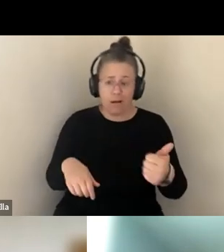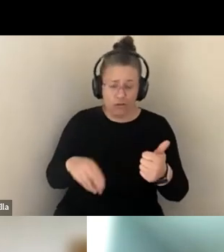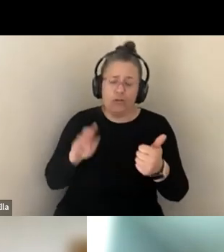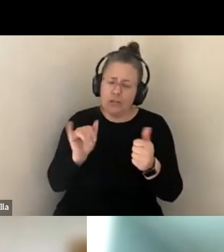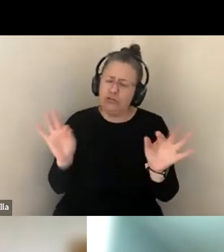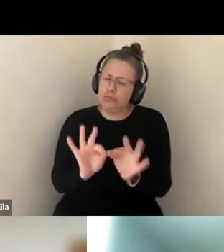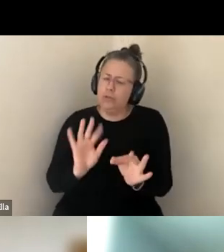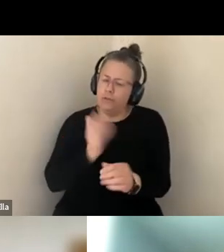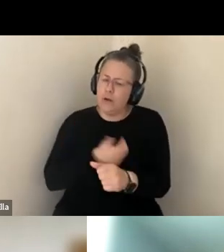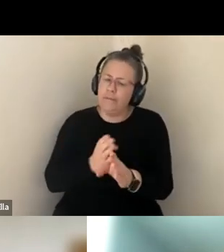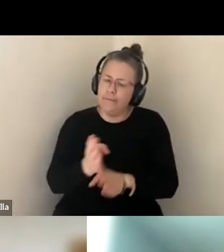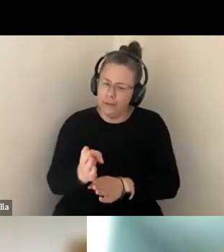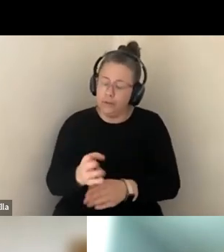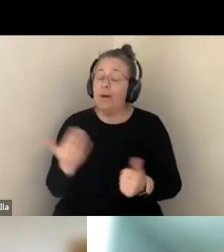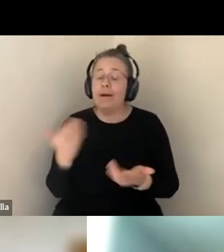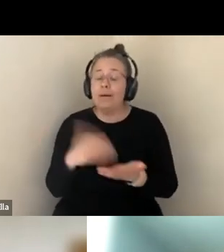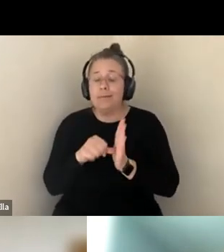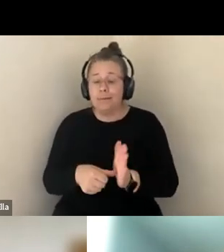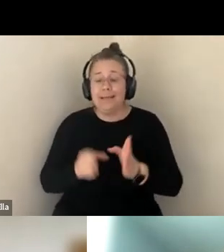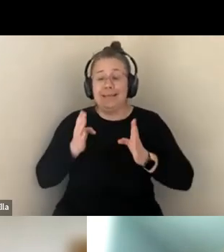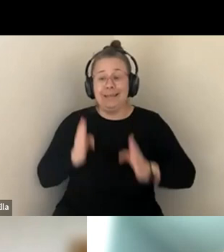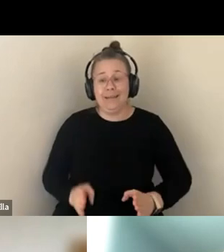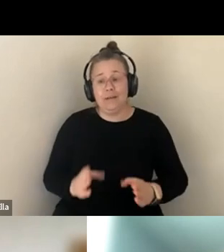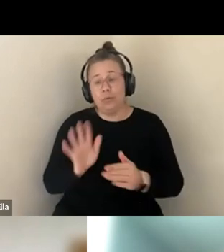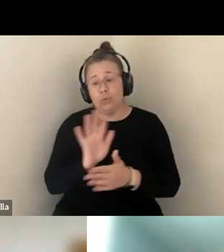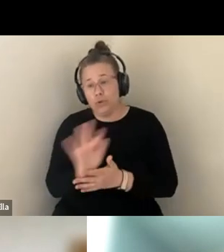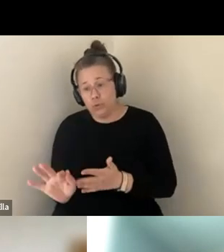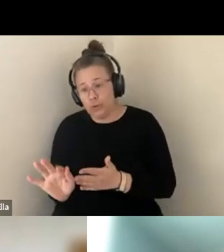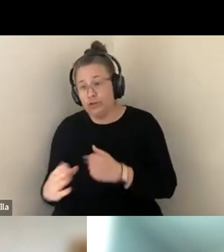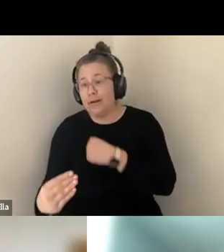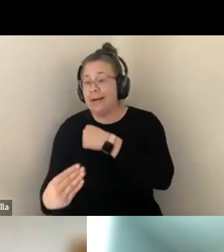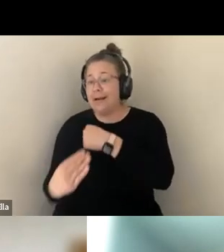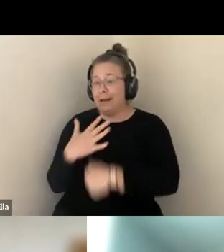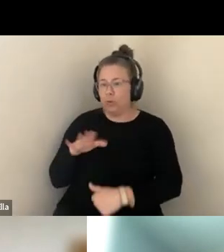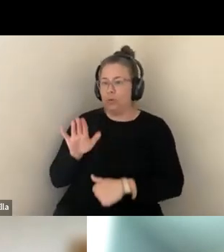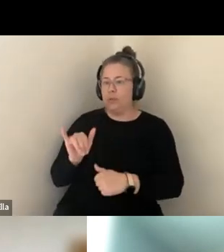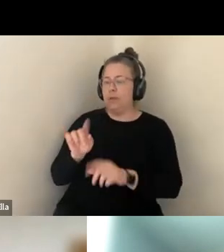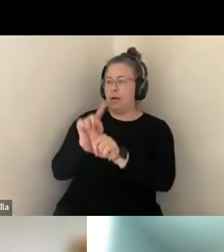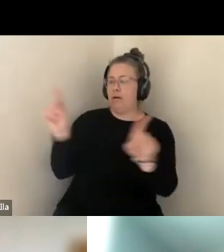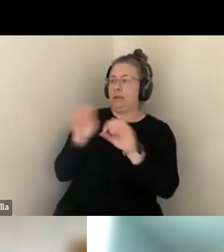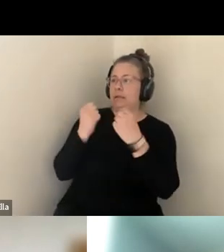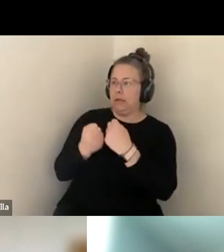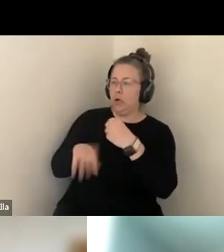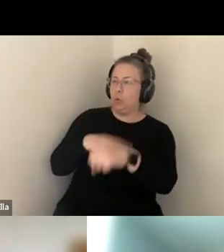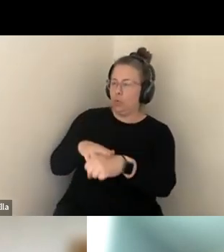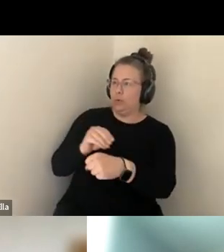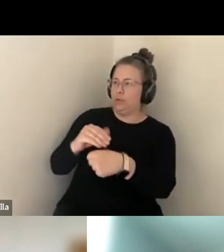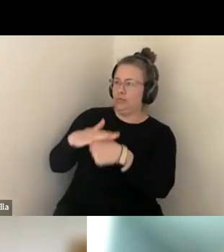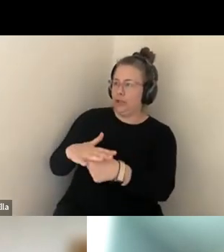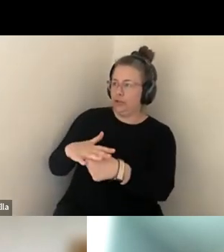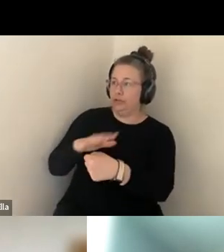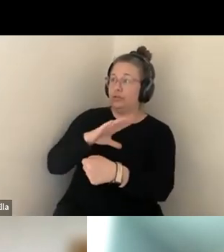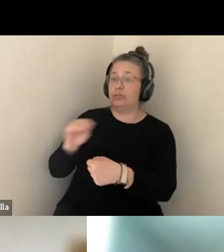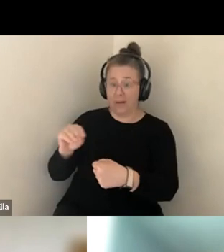choices exist within, are influenced by, and also influence the societal norms and pressures. And genetic counselors do have a history of advocacy for